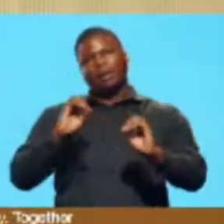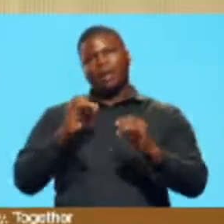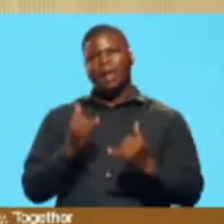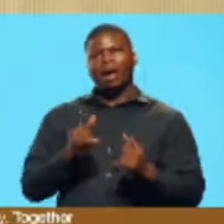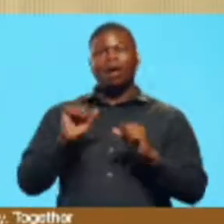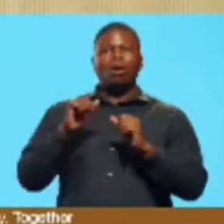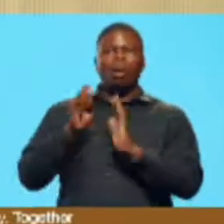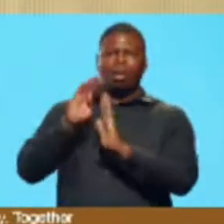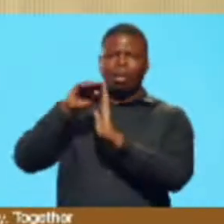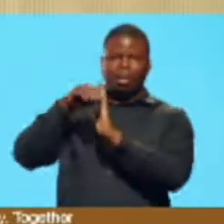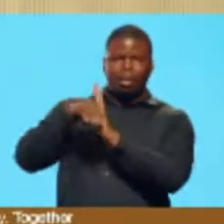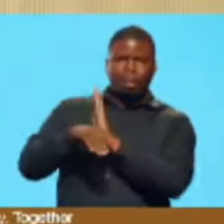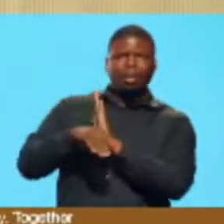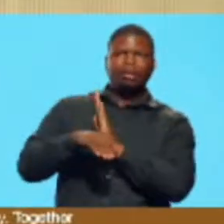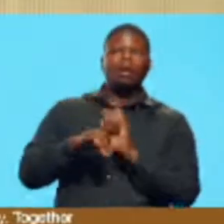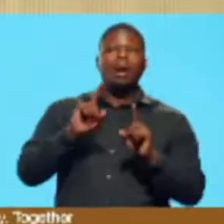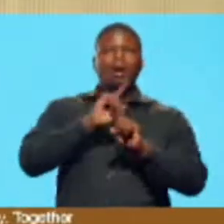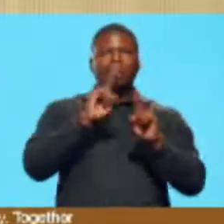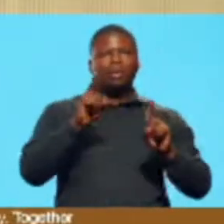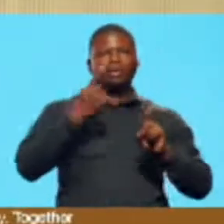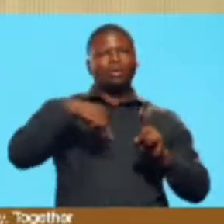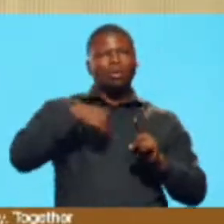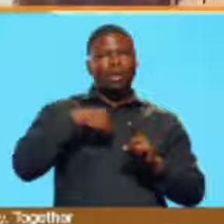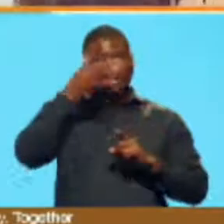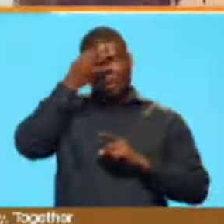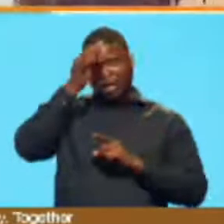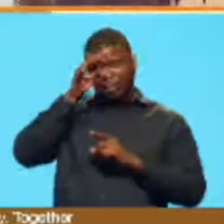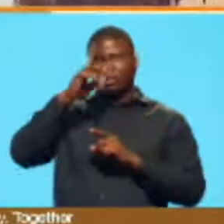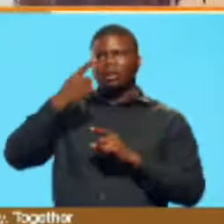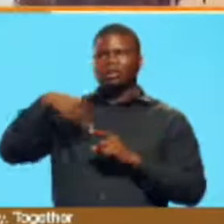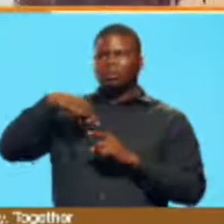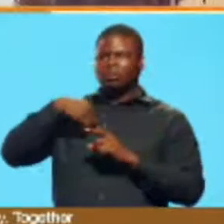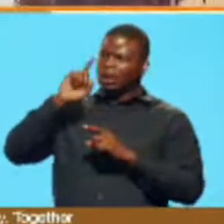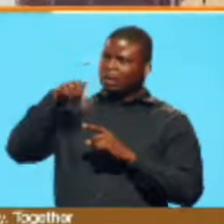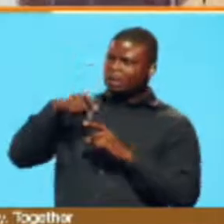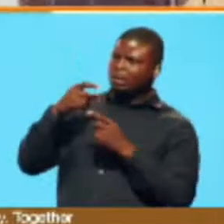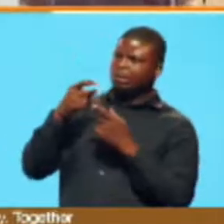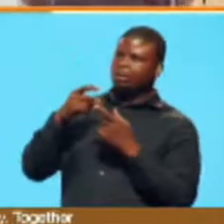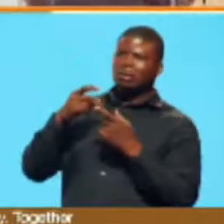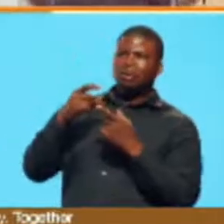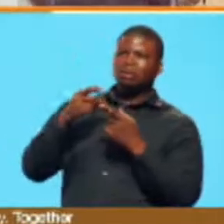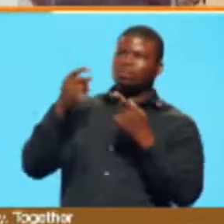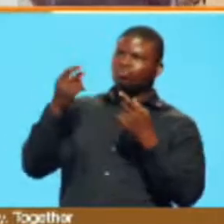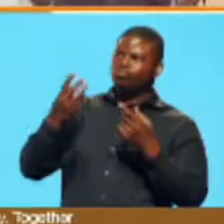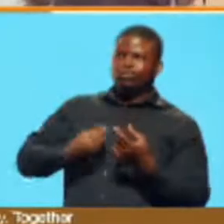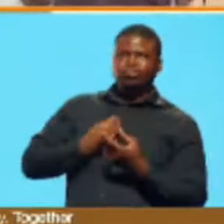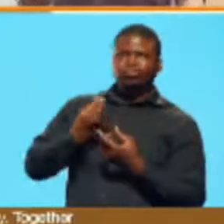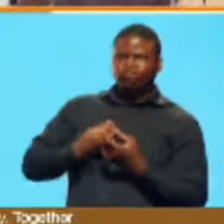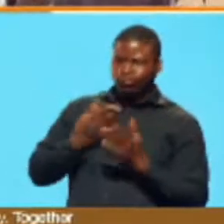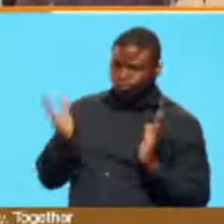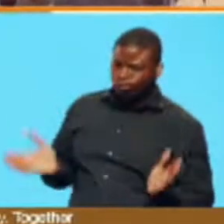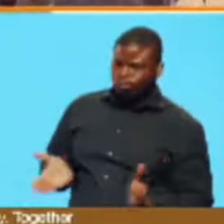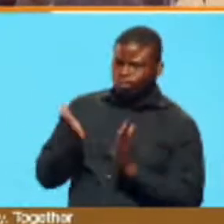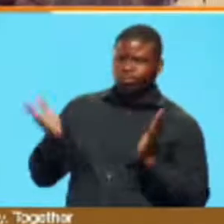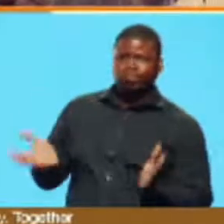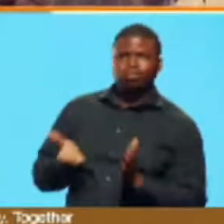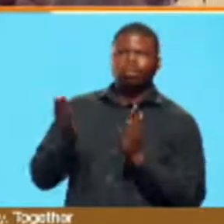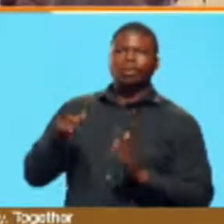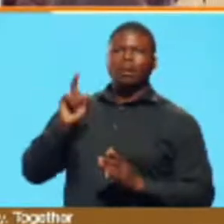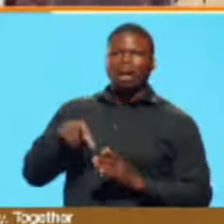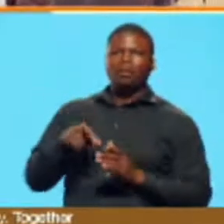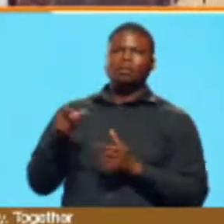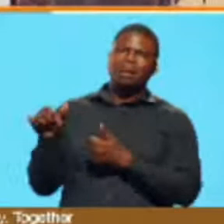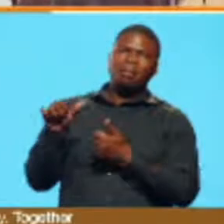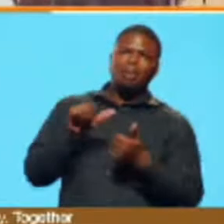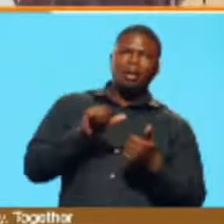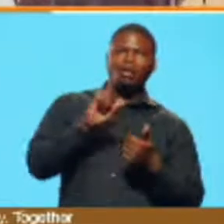civic society, we need to address this one and see how best we can encourage our young people to go